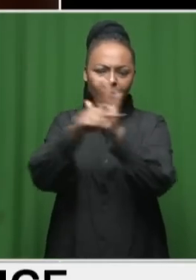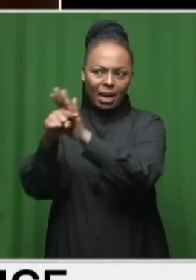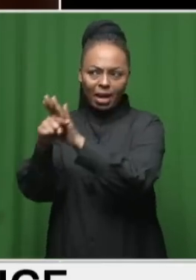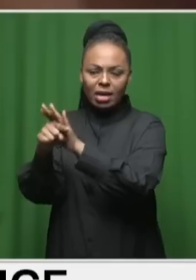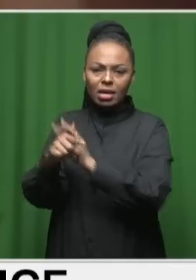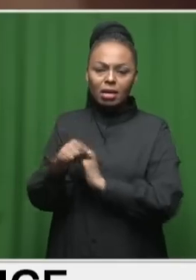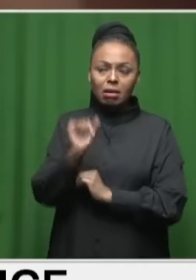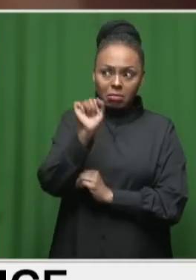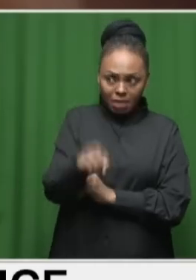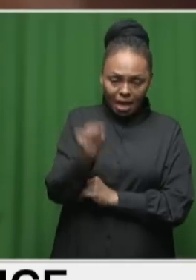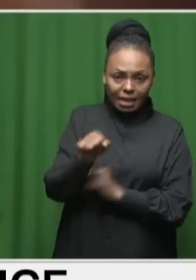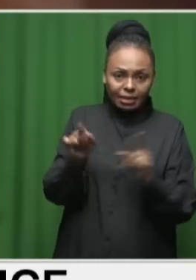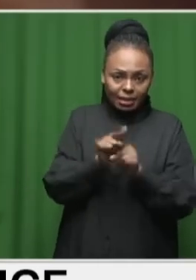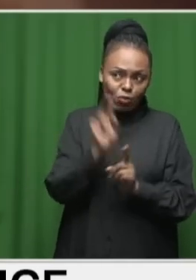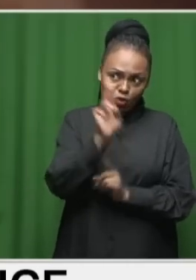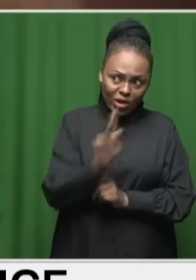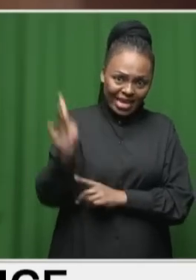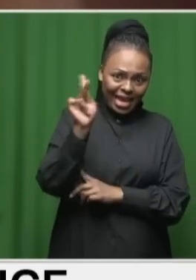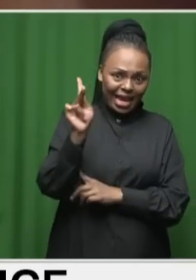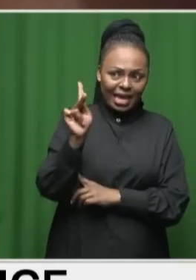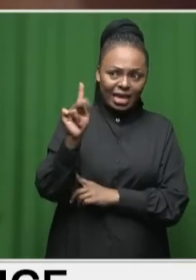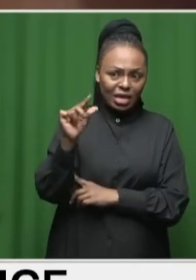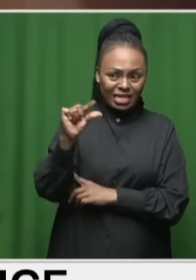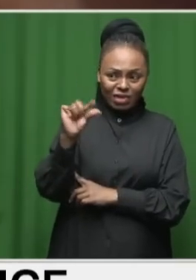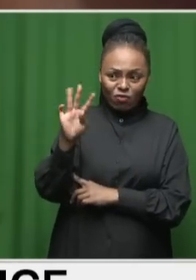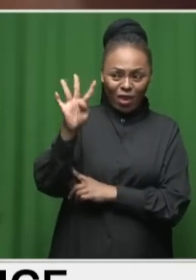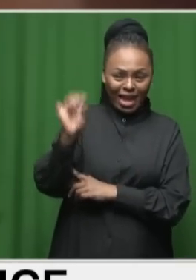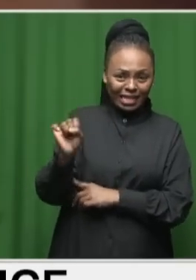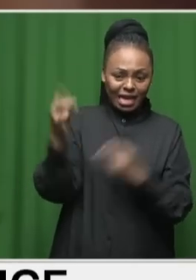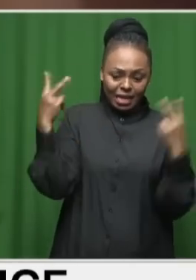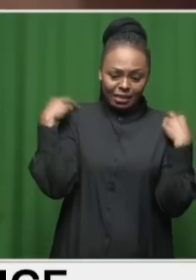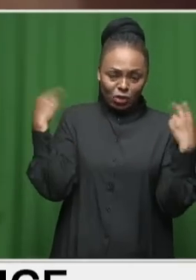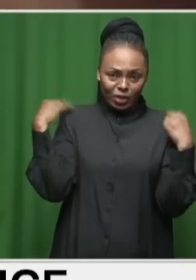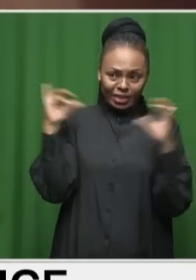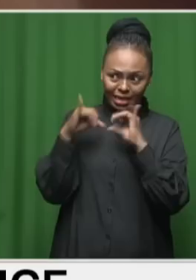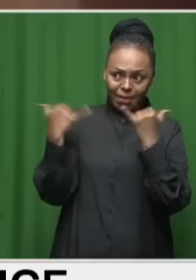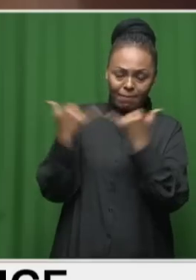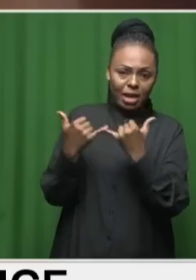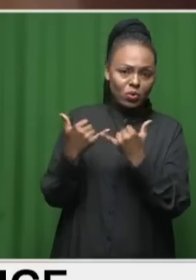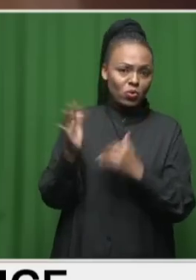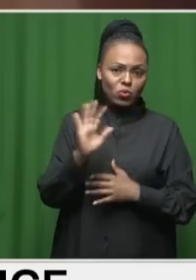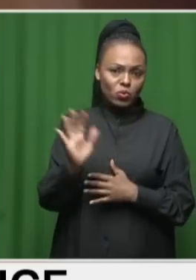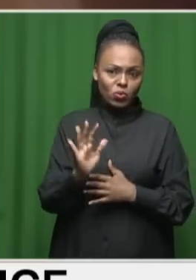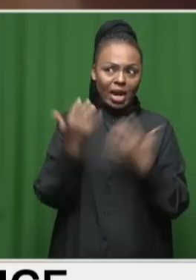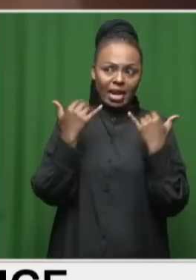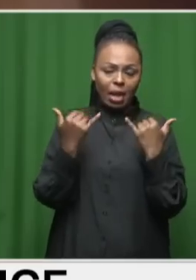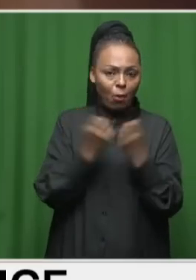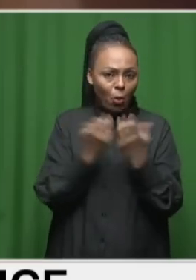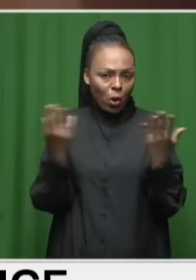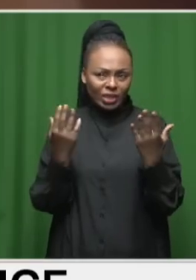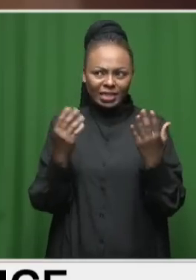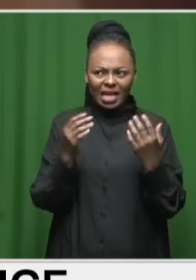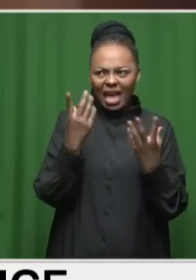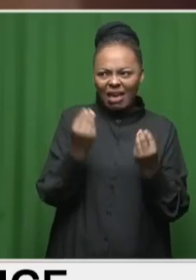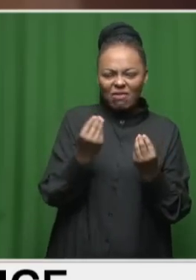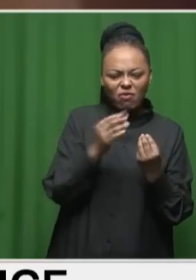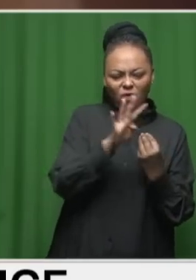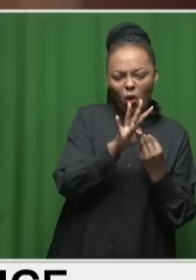here in the UK, where I'm currently based, is much worse because they run many more prisons here, about 4 or